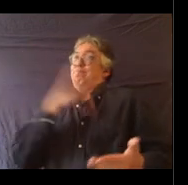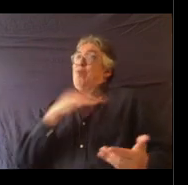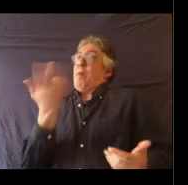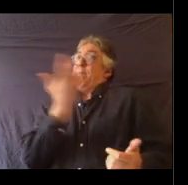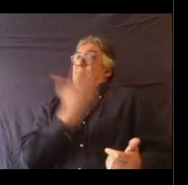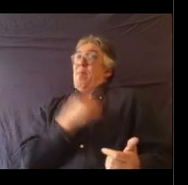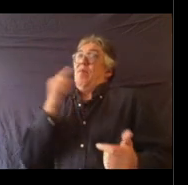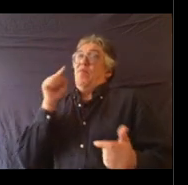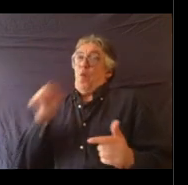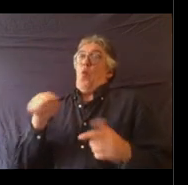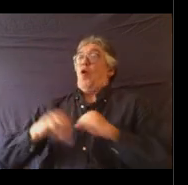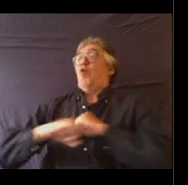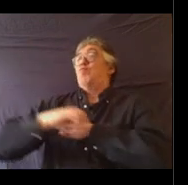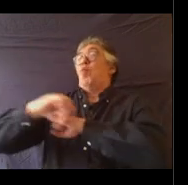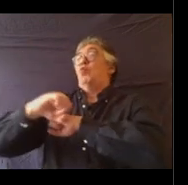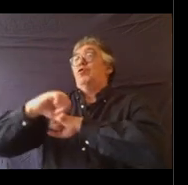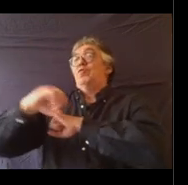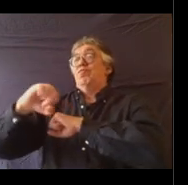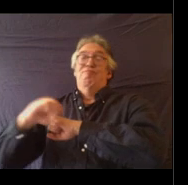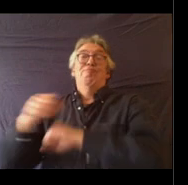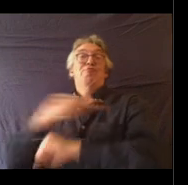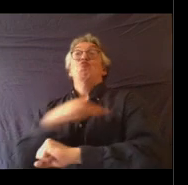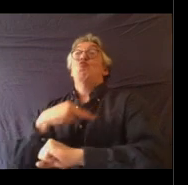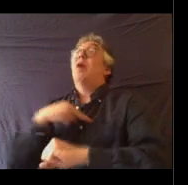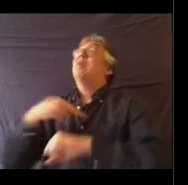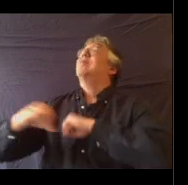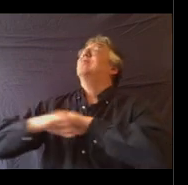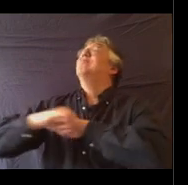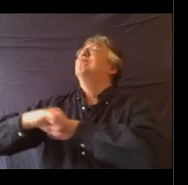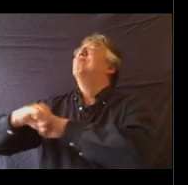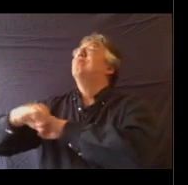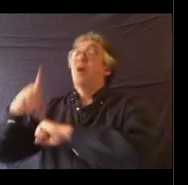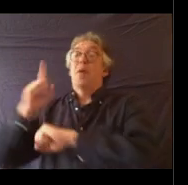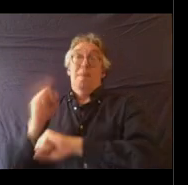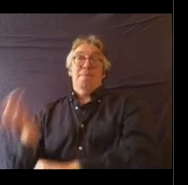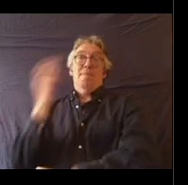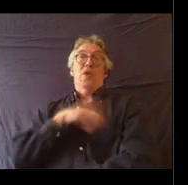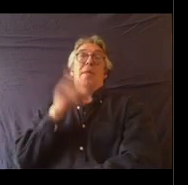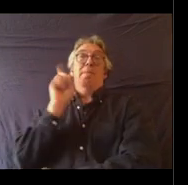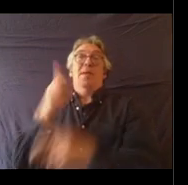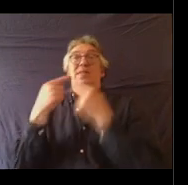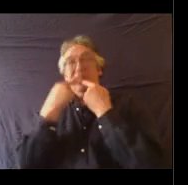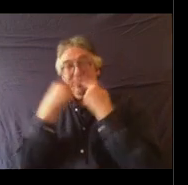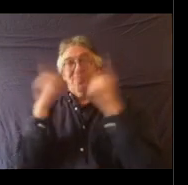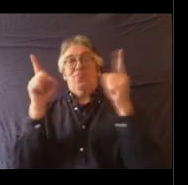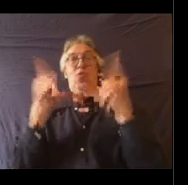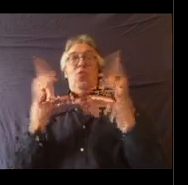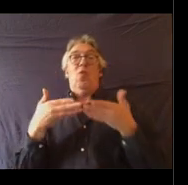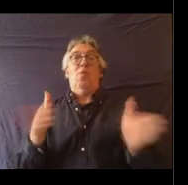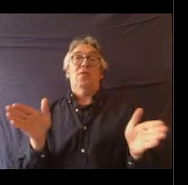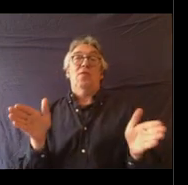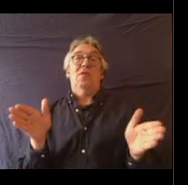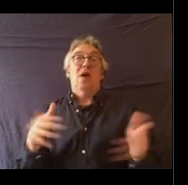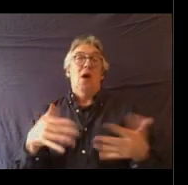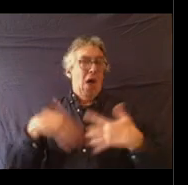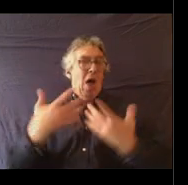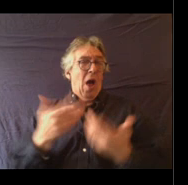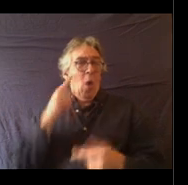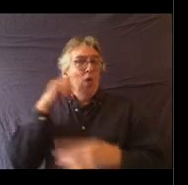brand. The checking up on this is sometimes very difficult, but there is also, we